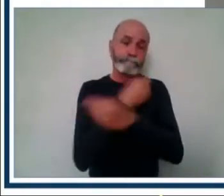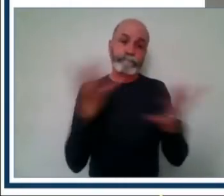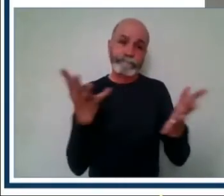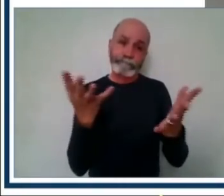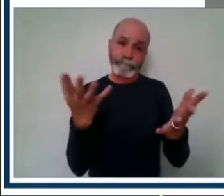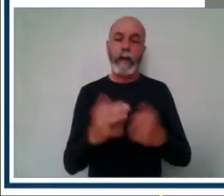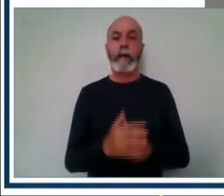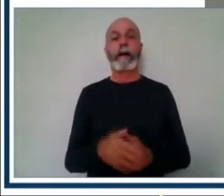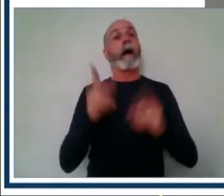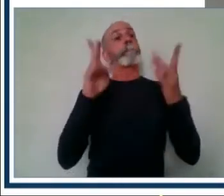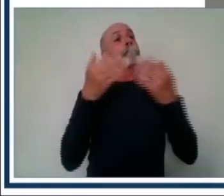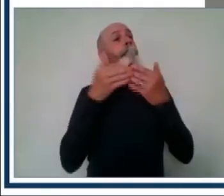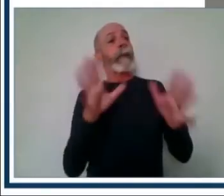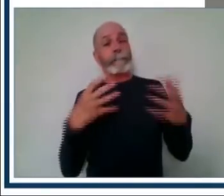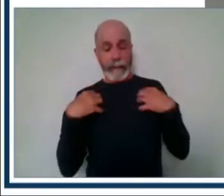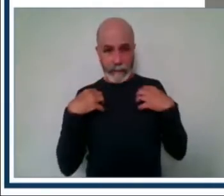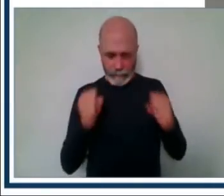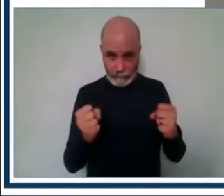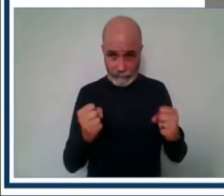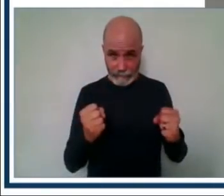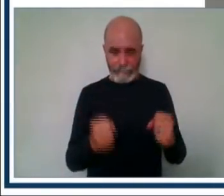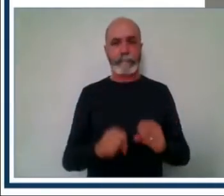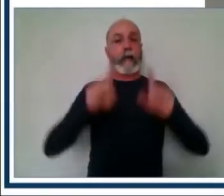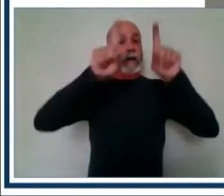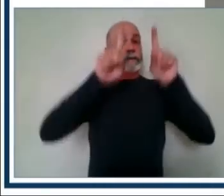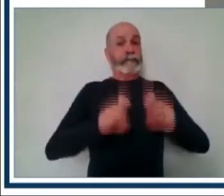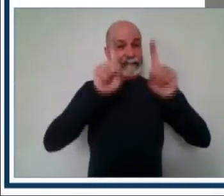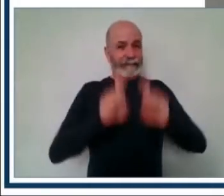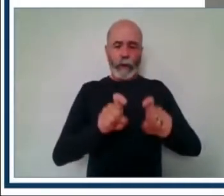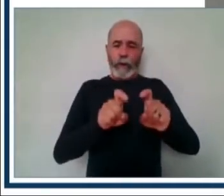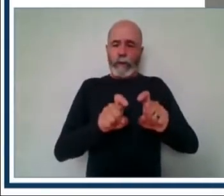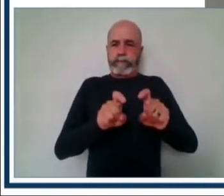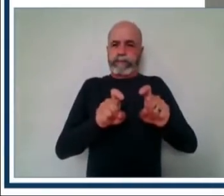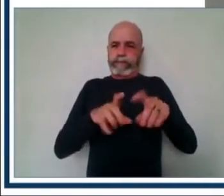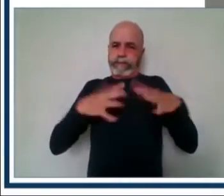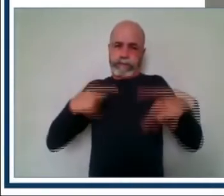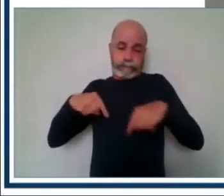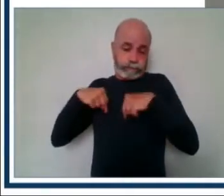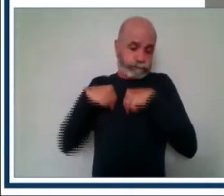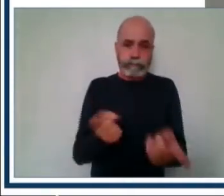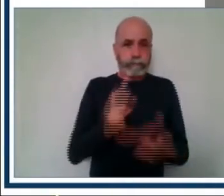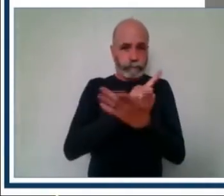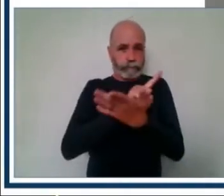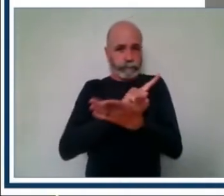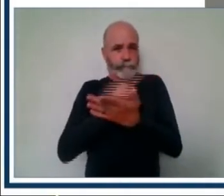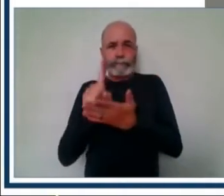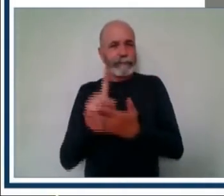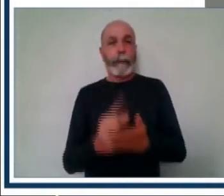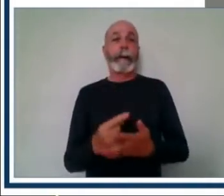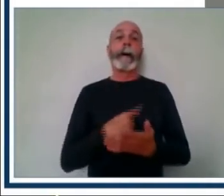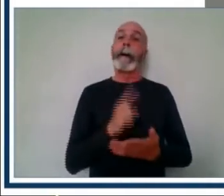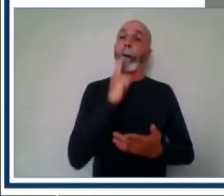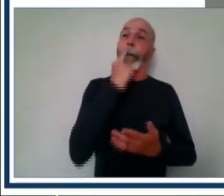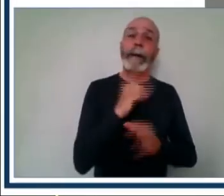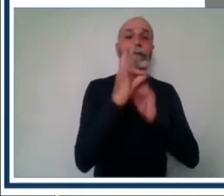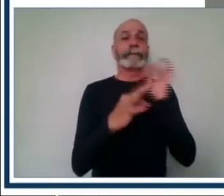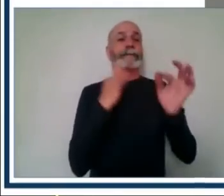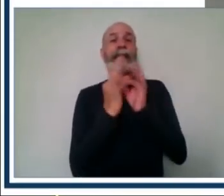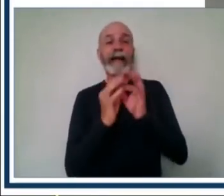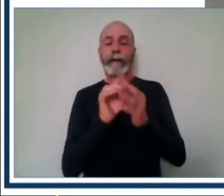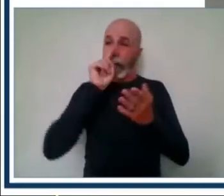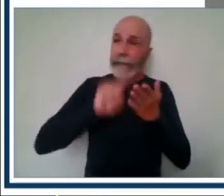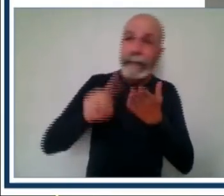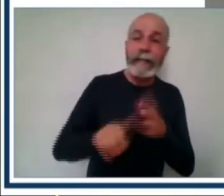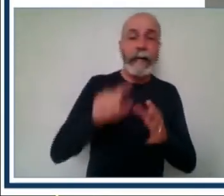been working around the clock over this last week to swab, test, and investigate, and to develop and implement new